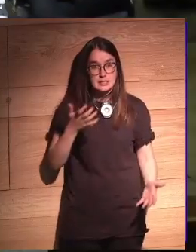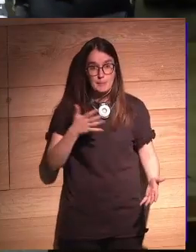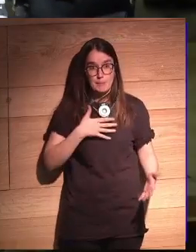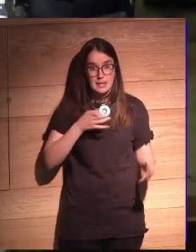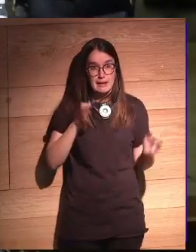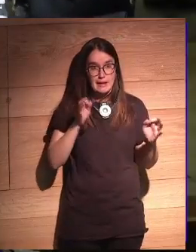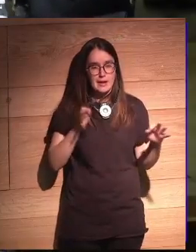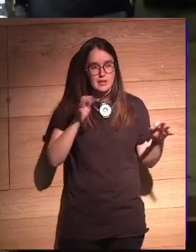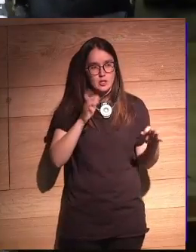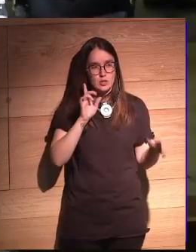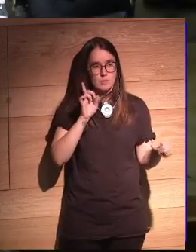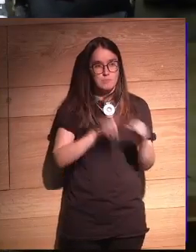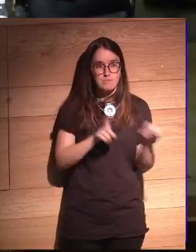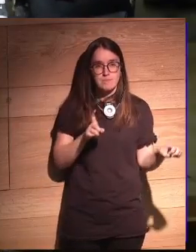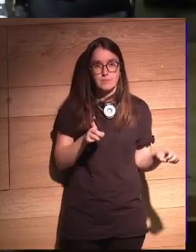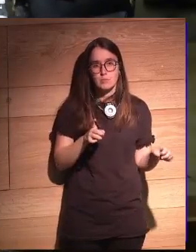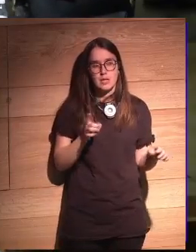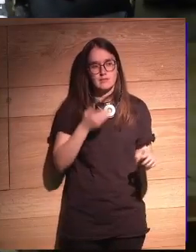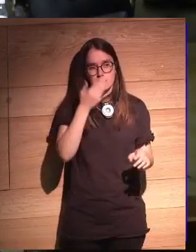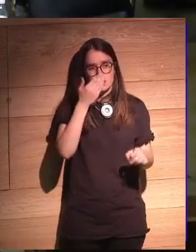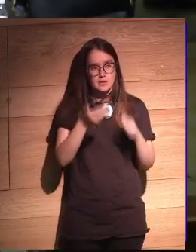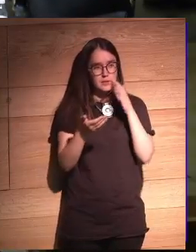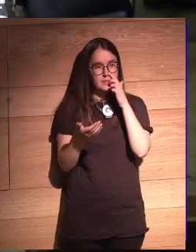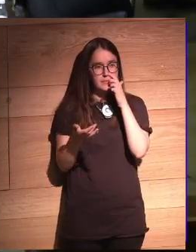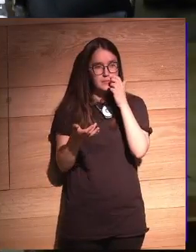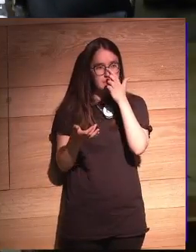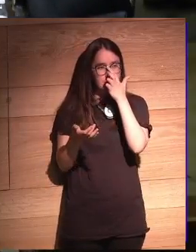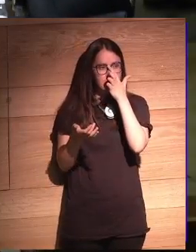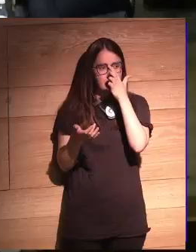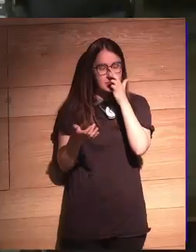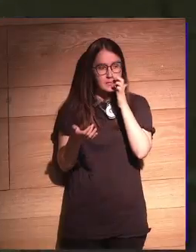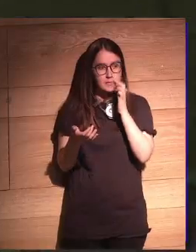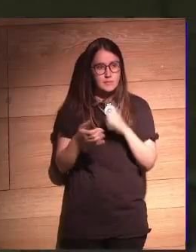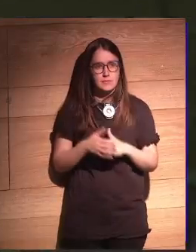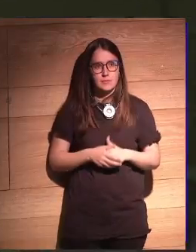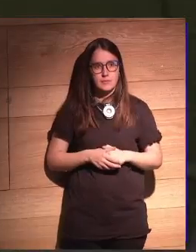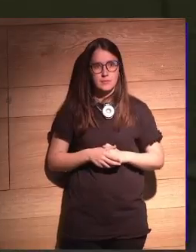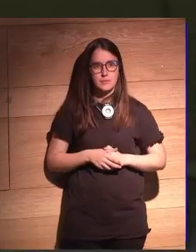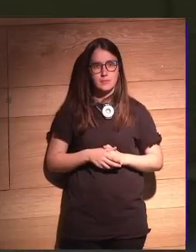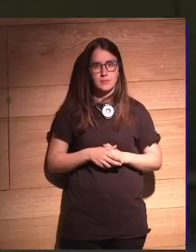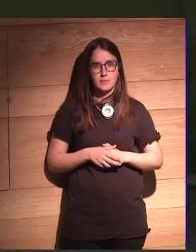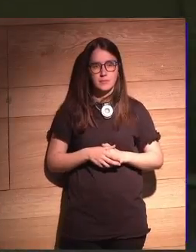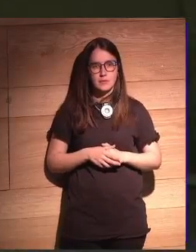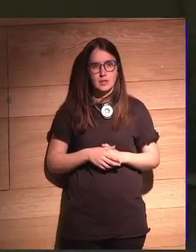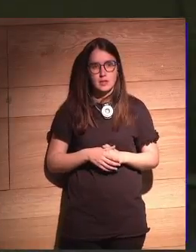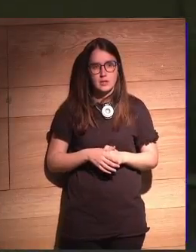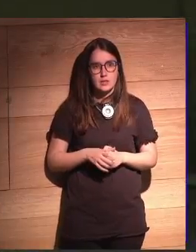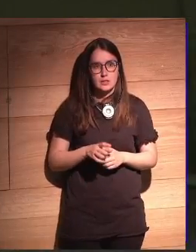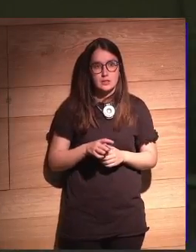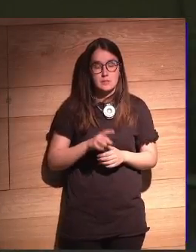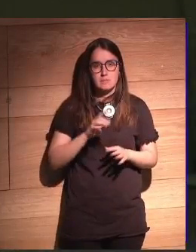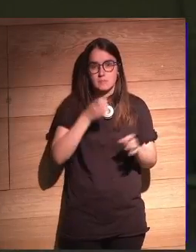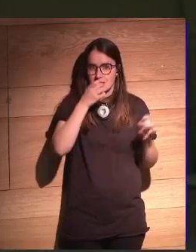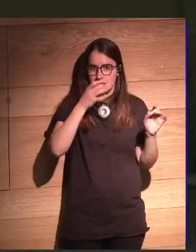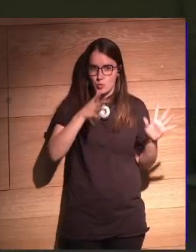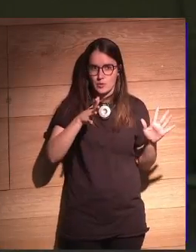If nobody wants to join in, I will step right into the puddle myself.